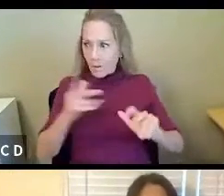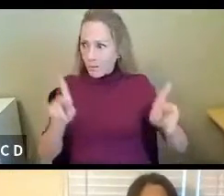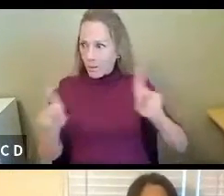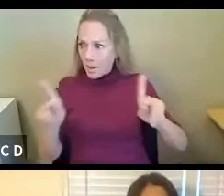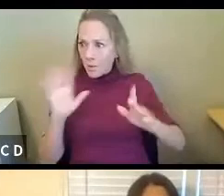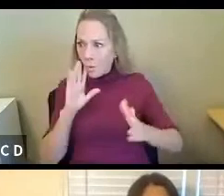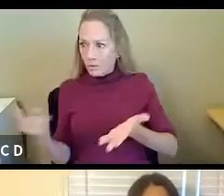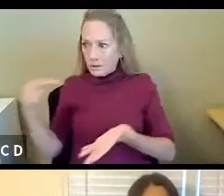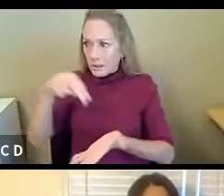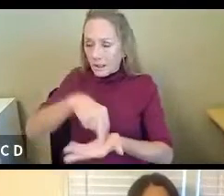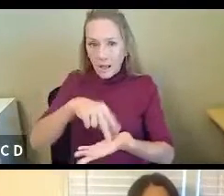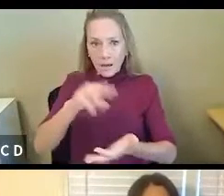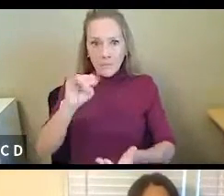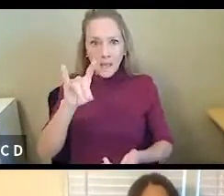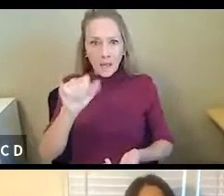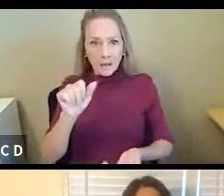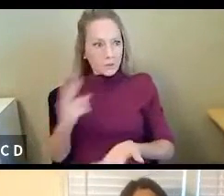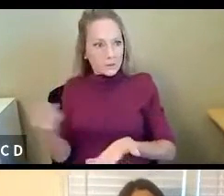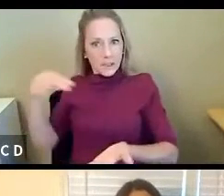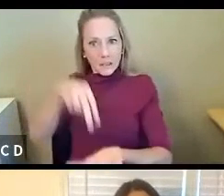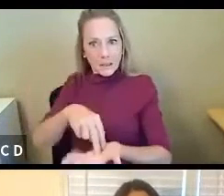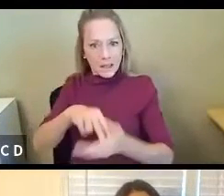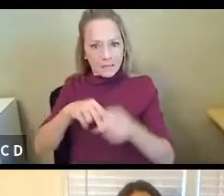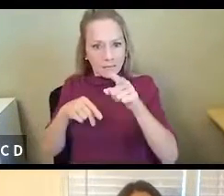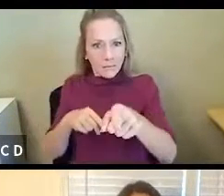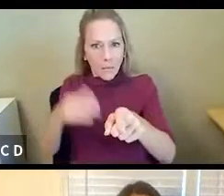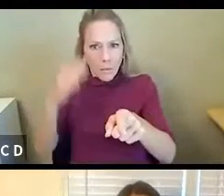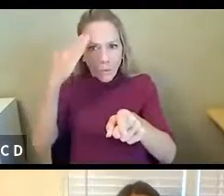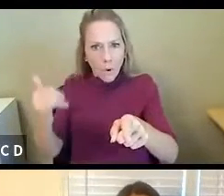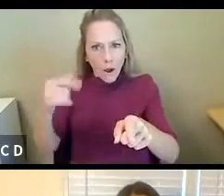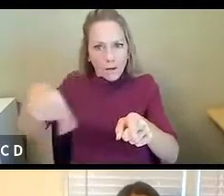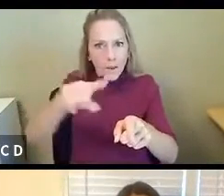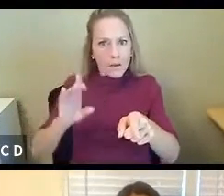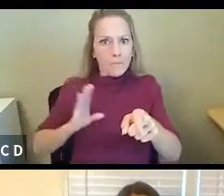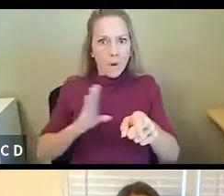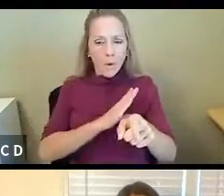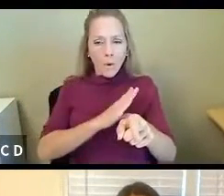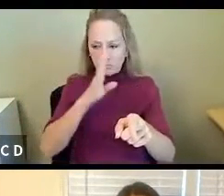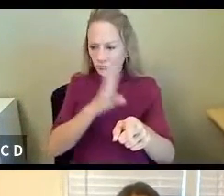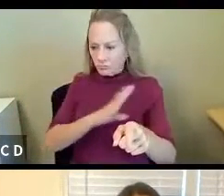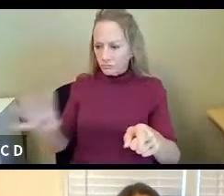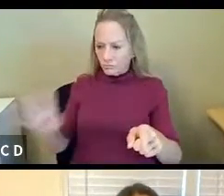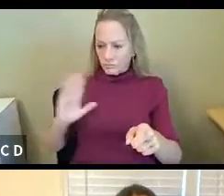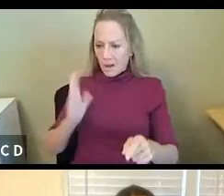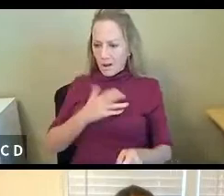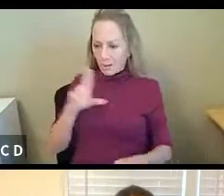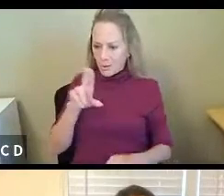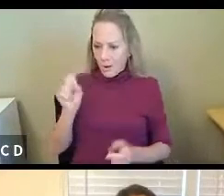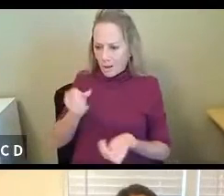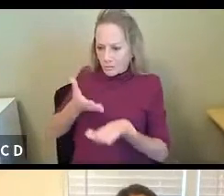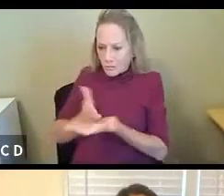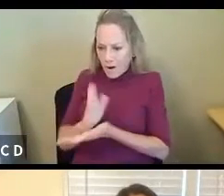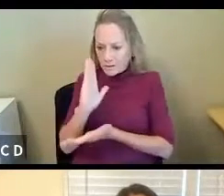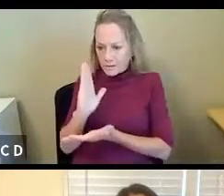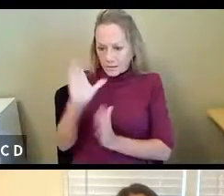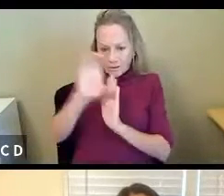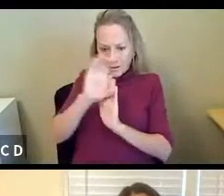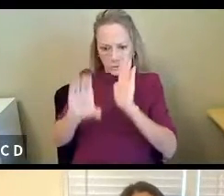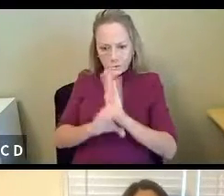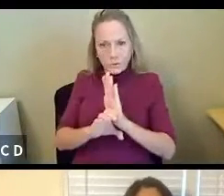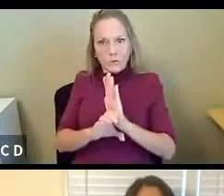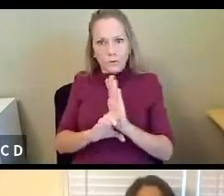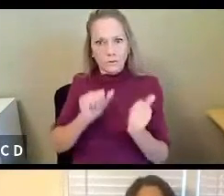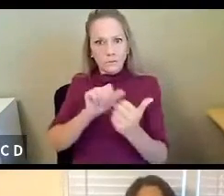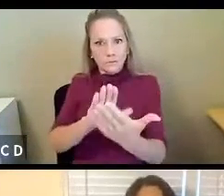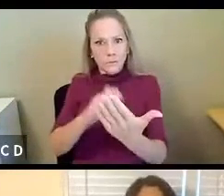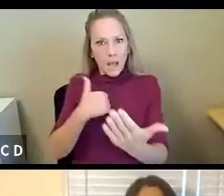board to account for why it is so motivated to ignore our constitutional rights in the face of these facts. Thank you. Thank you,